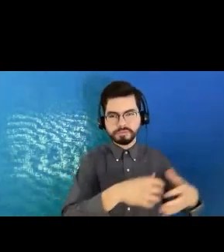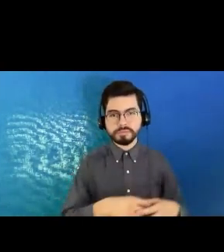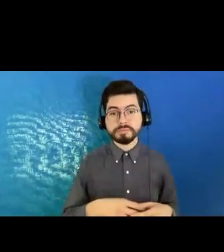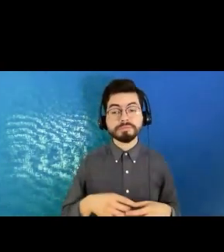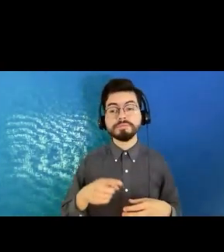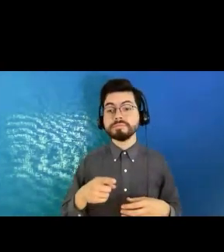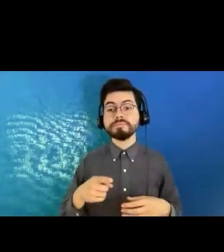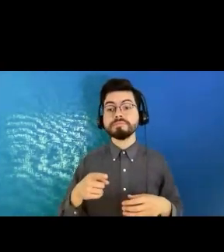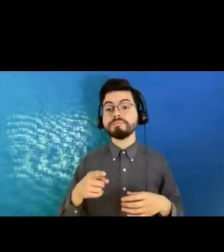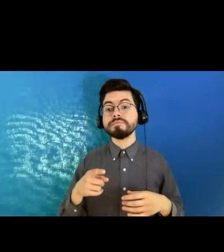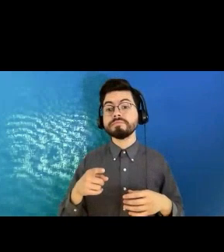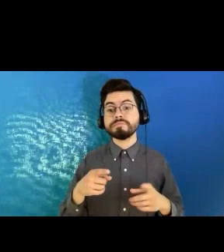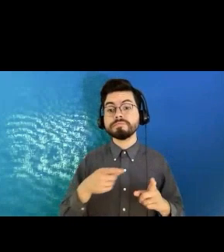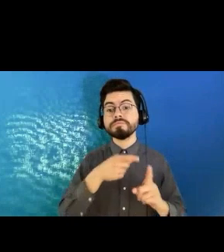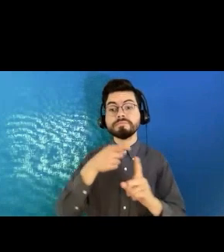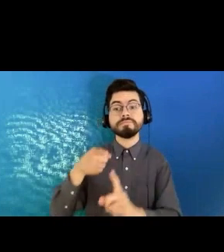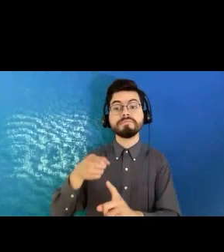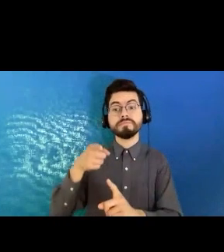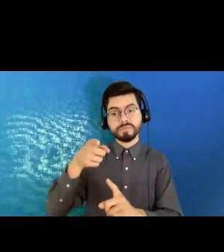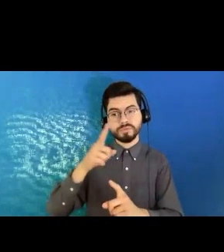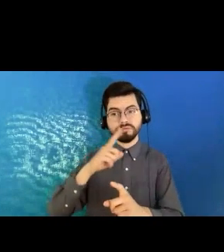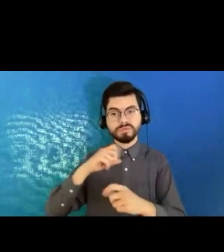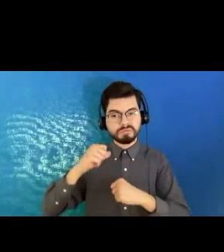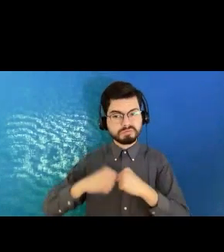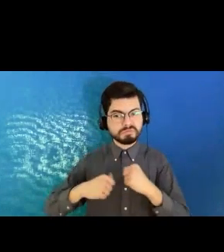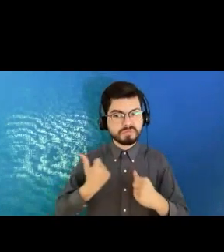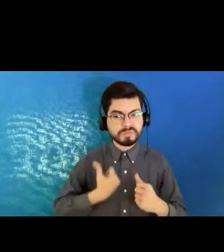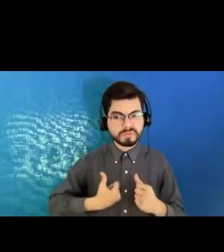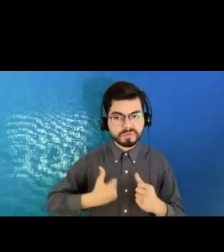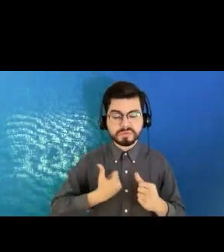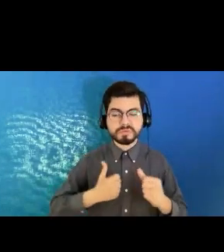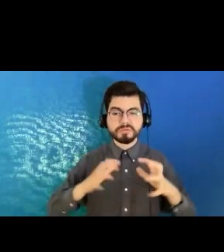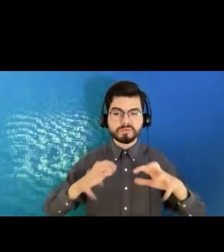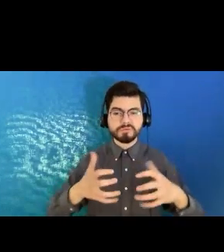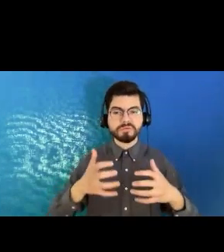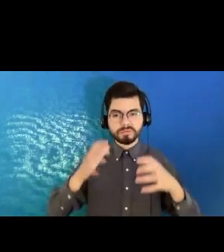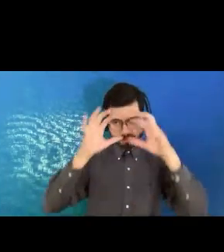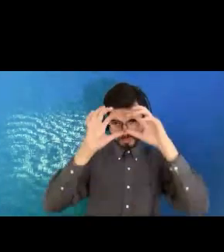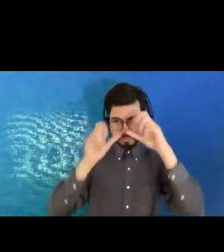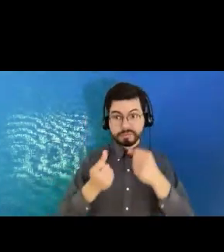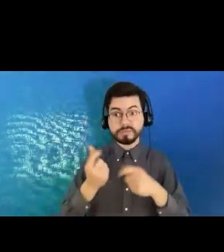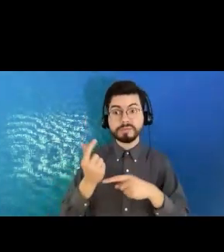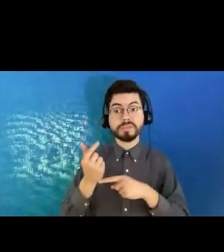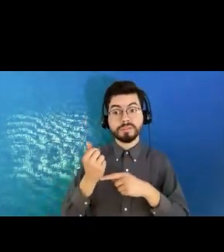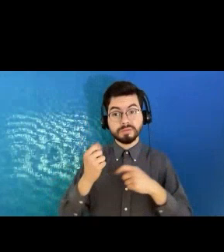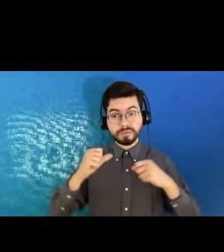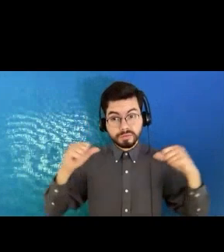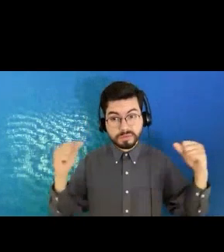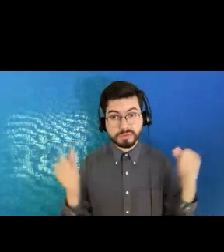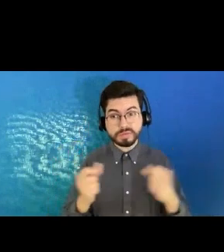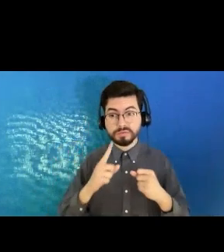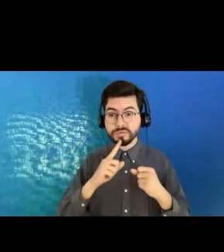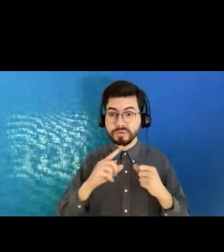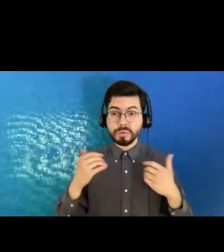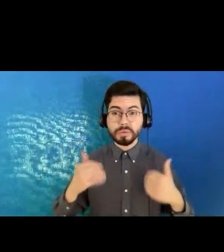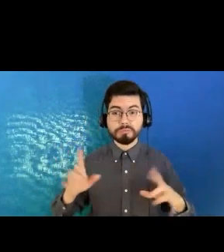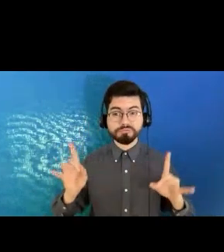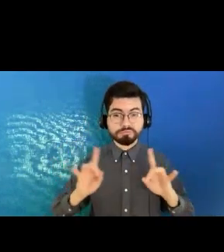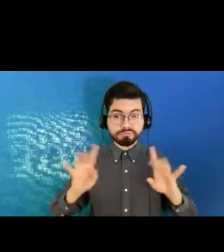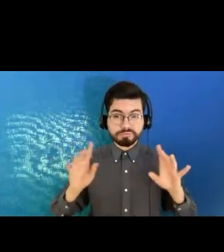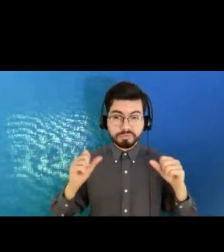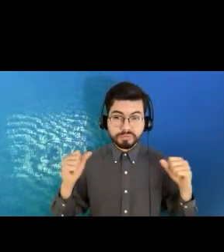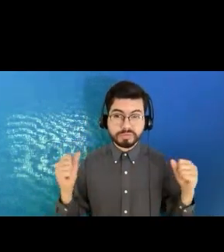a robust population. I think, so last winter was a huge winter, obviously. We had a lot of